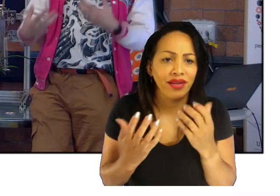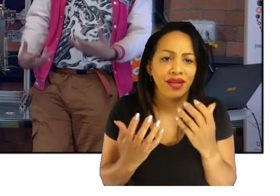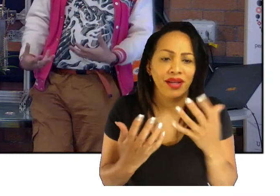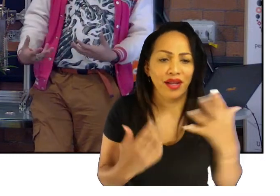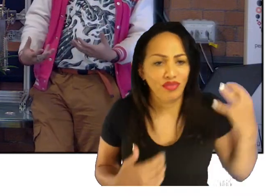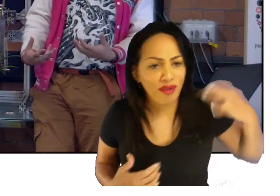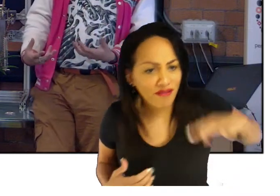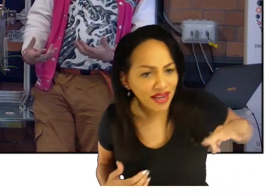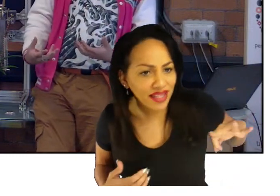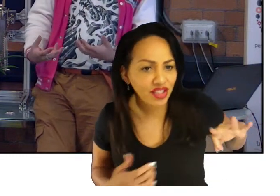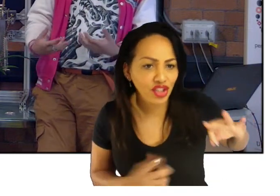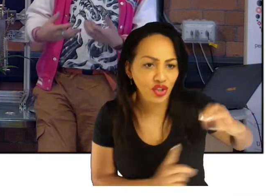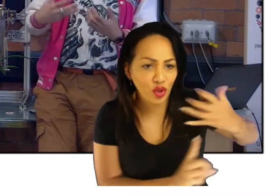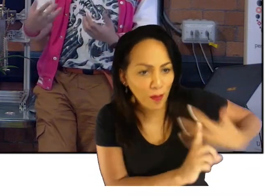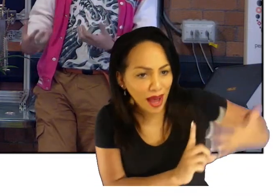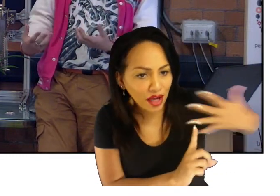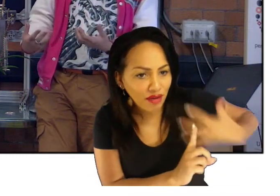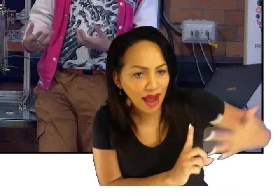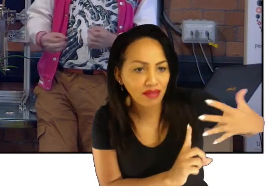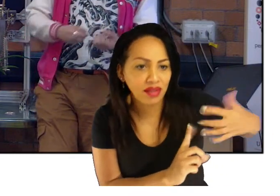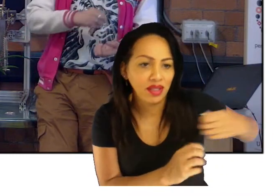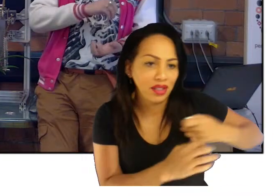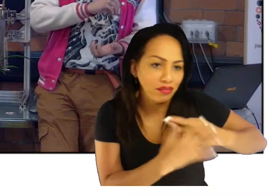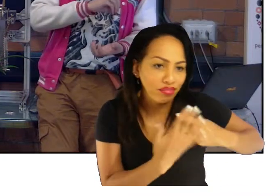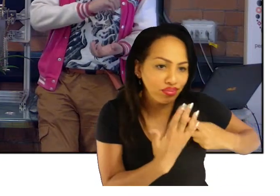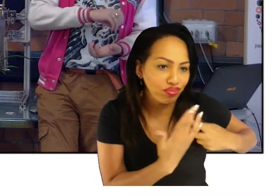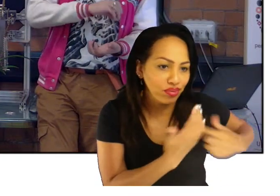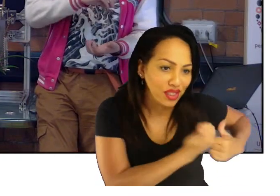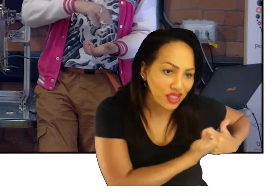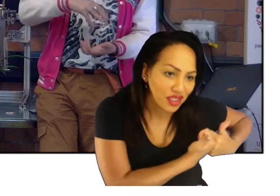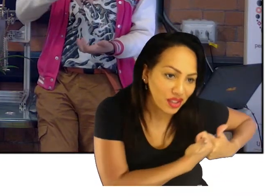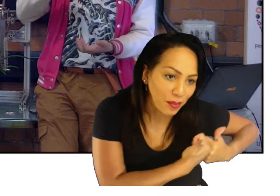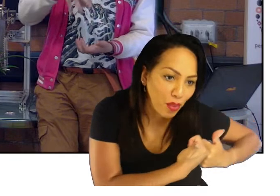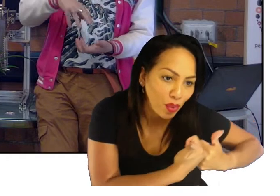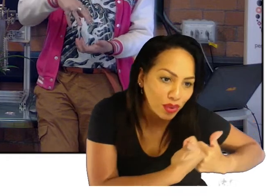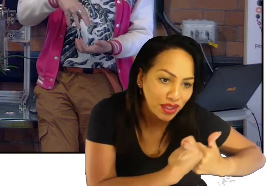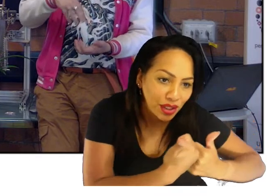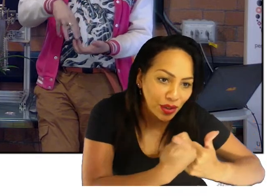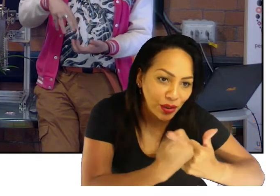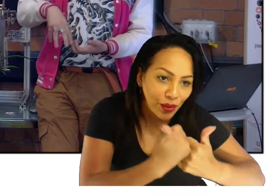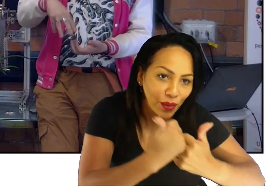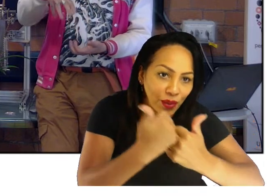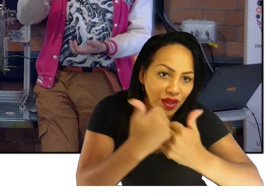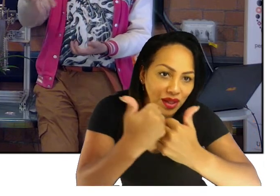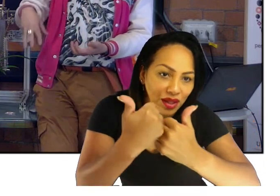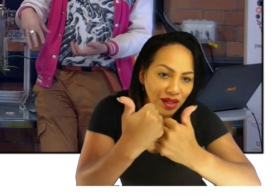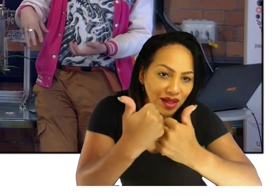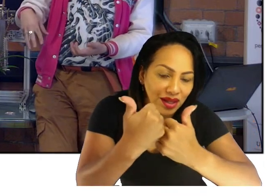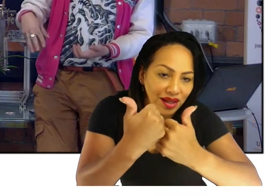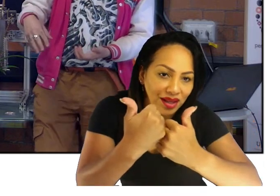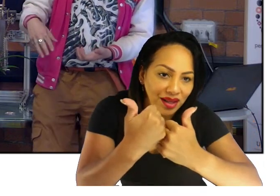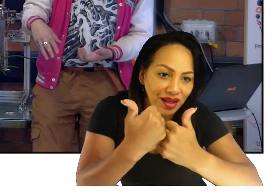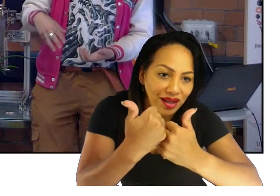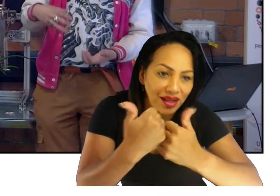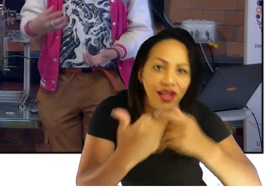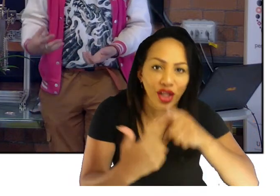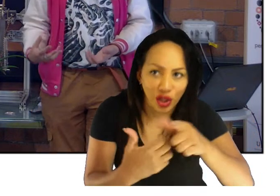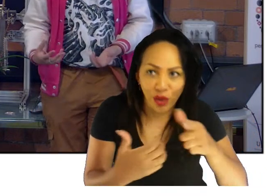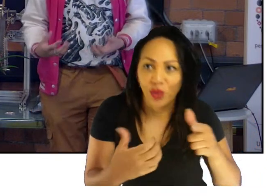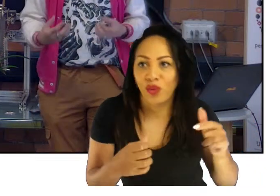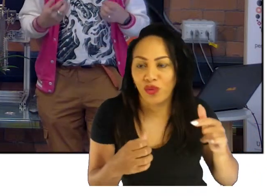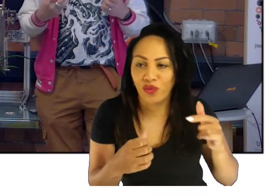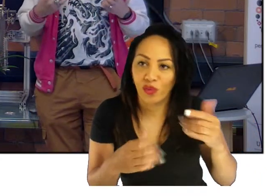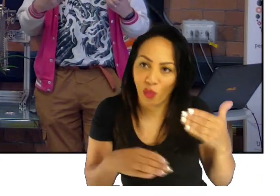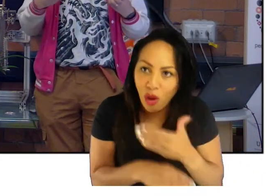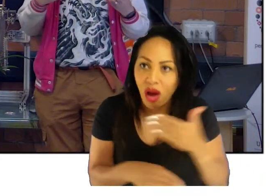background taking you there, and you've done all of the work to get to where you are now,